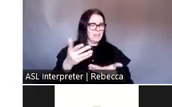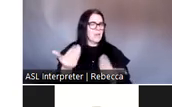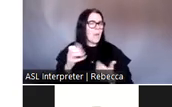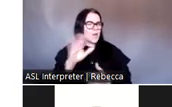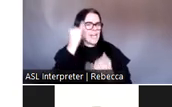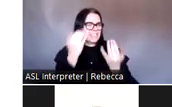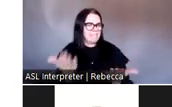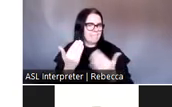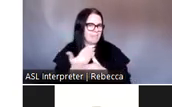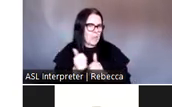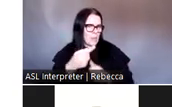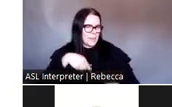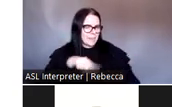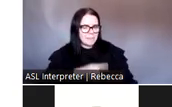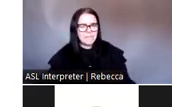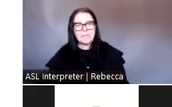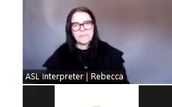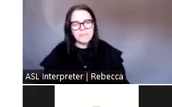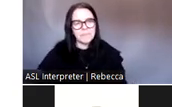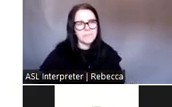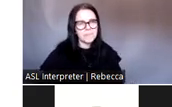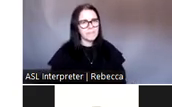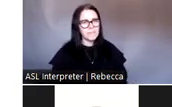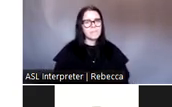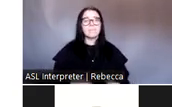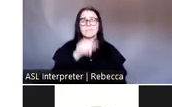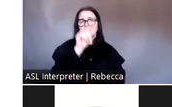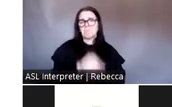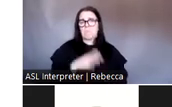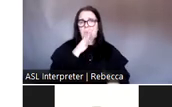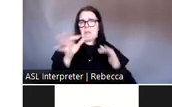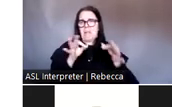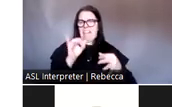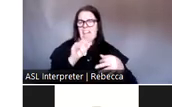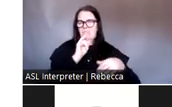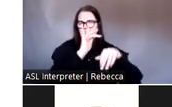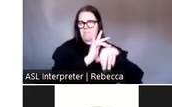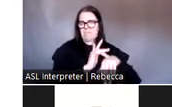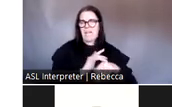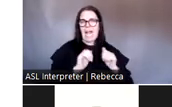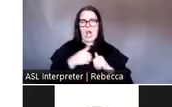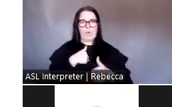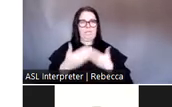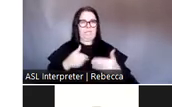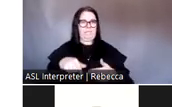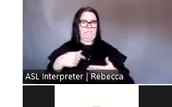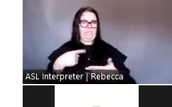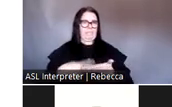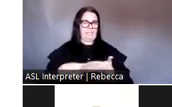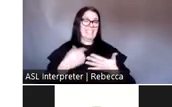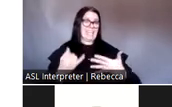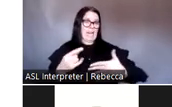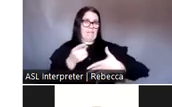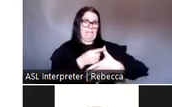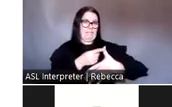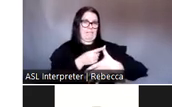Briefly, this is an outline of how we're going to attack this topic today. We're just in the middle of number one, welcome and land